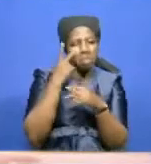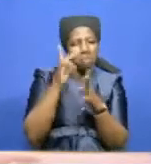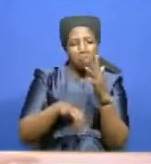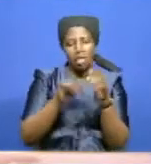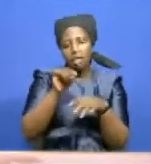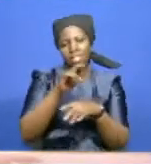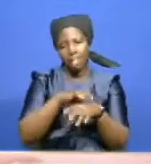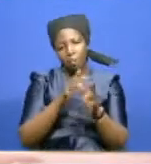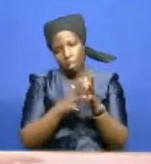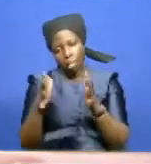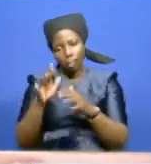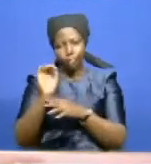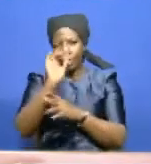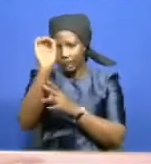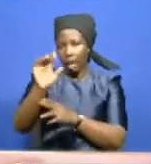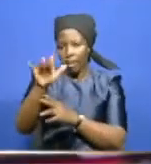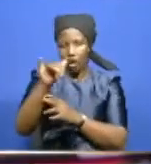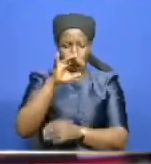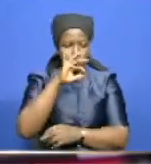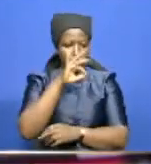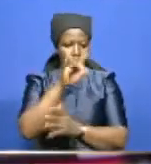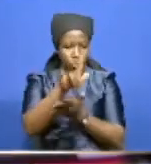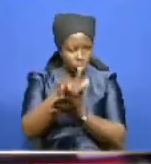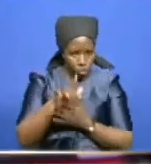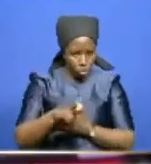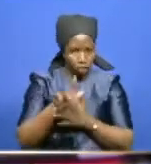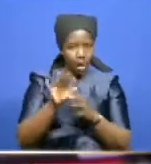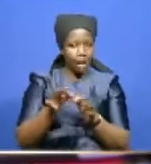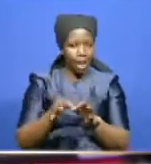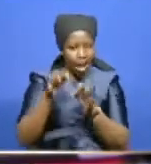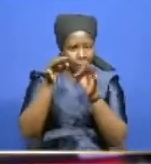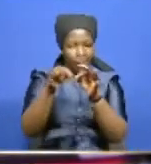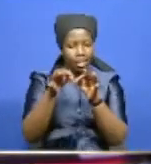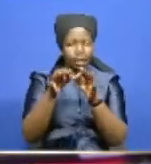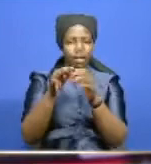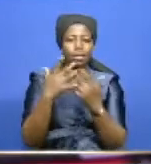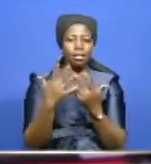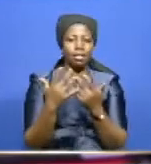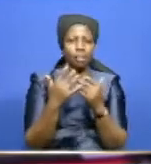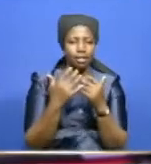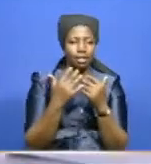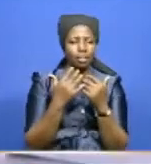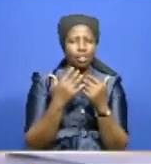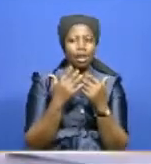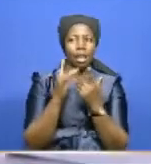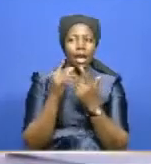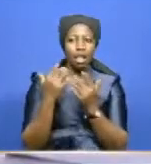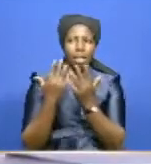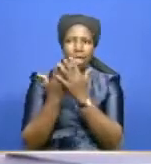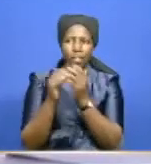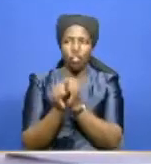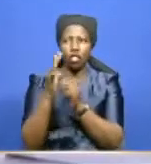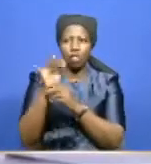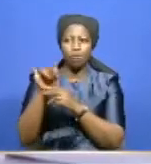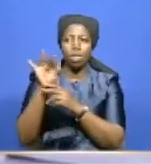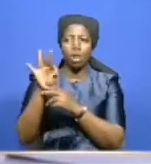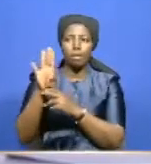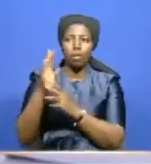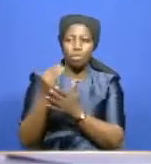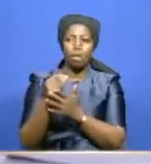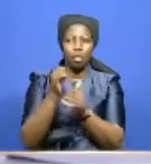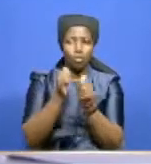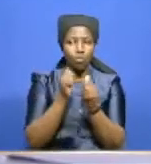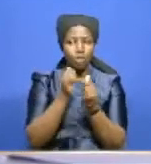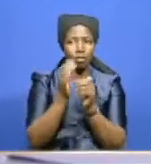Interest income from loans and advances was down 8.6% to 14.37 billion shillings, which was lifted by